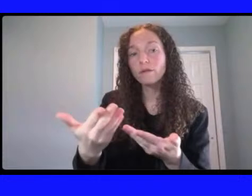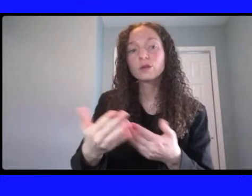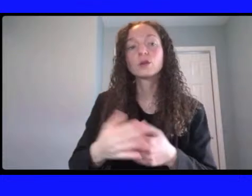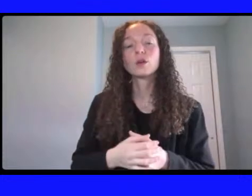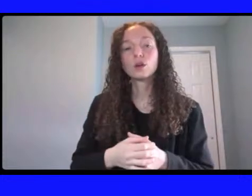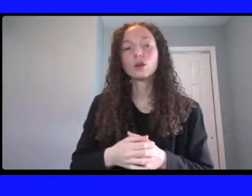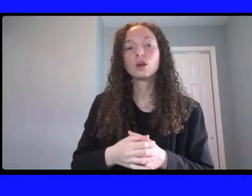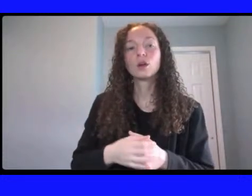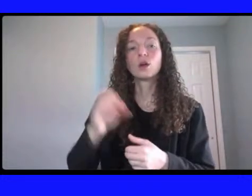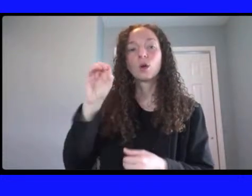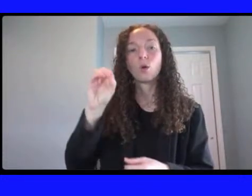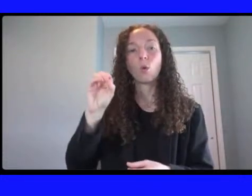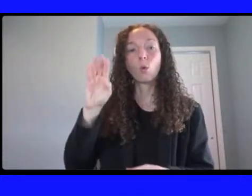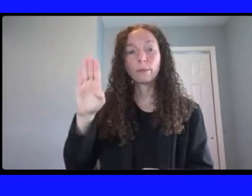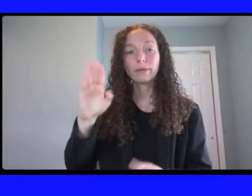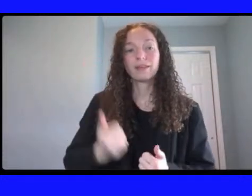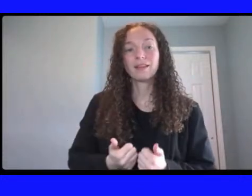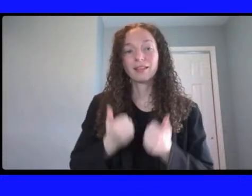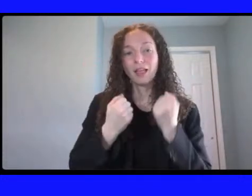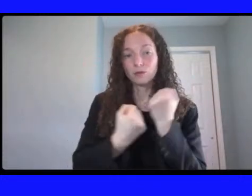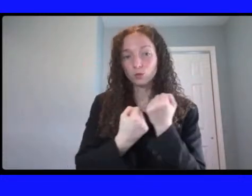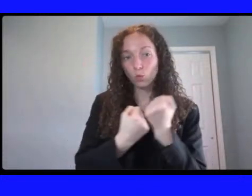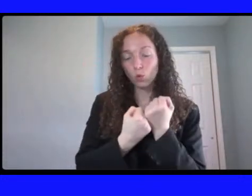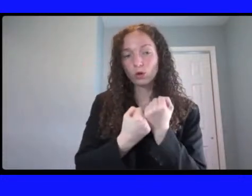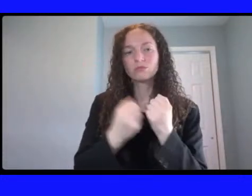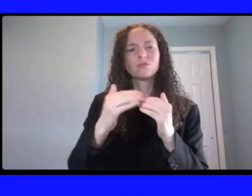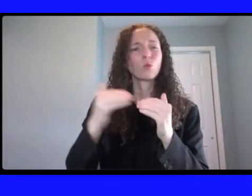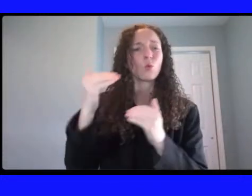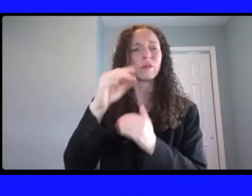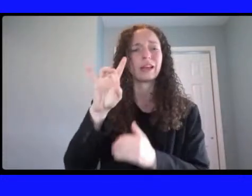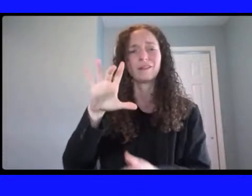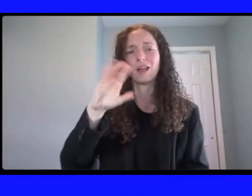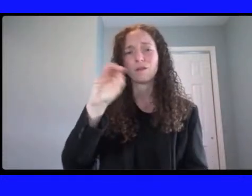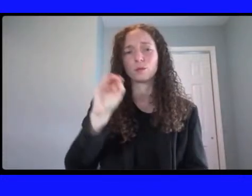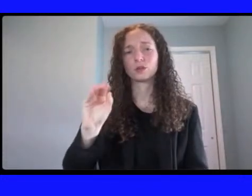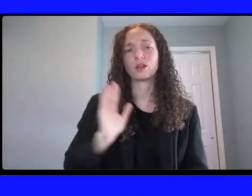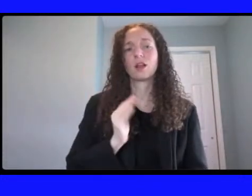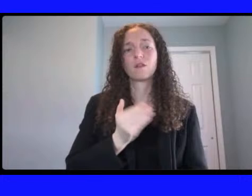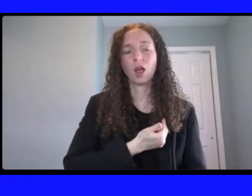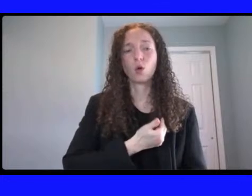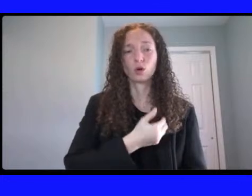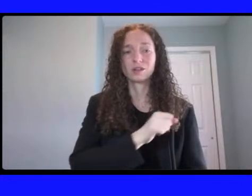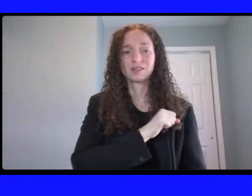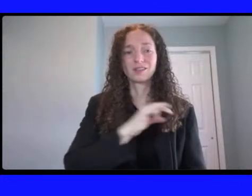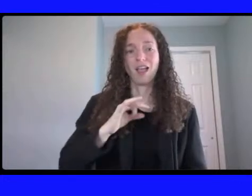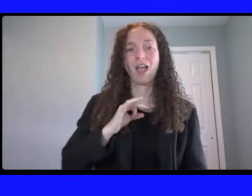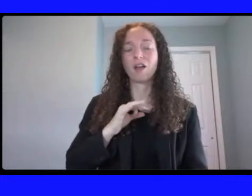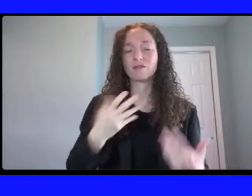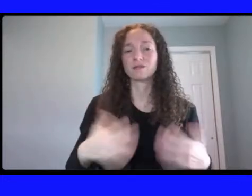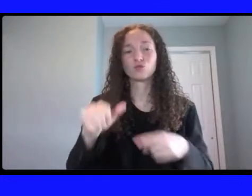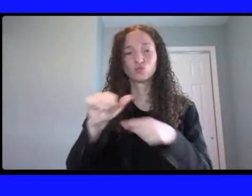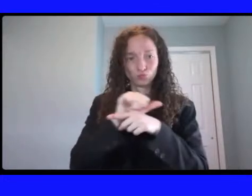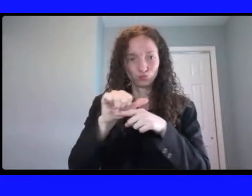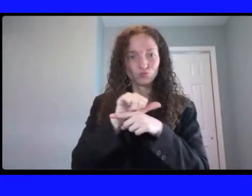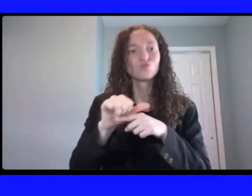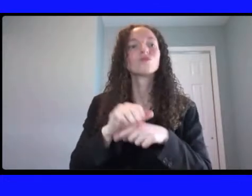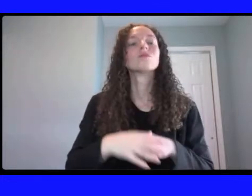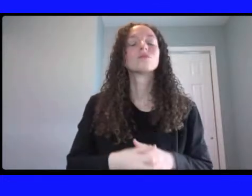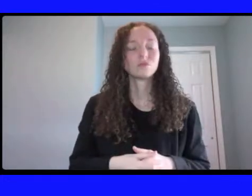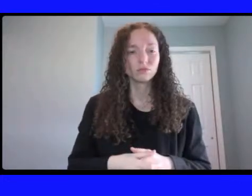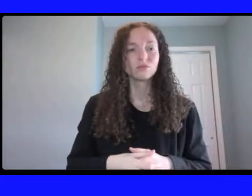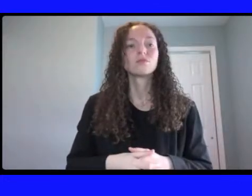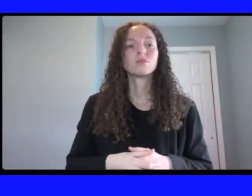has started, and we added one, which is counteracting unconscious bias in substance